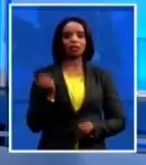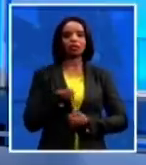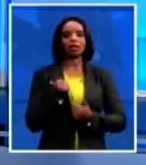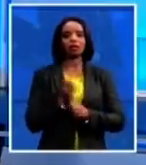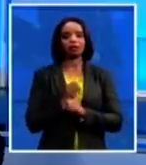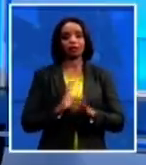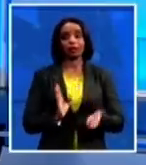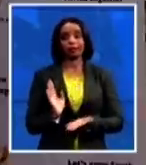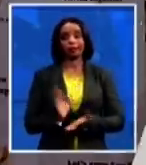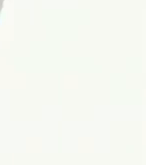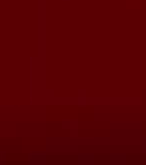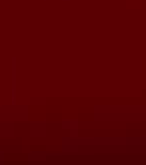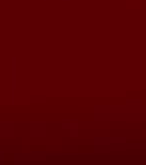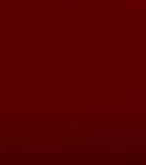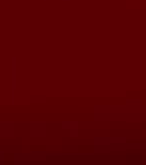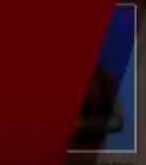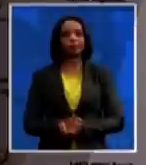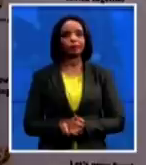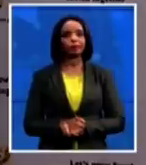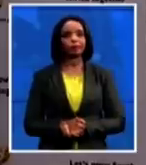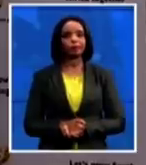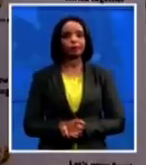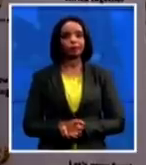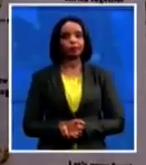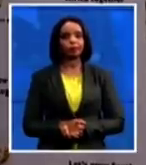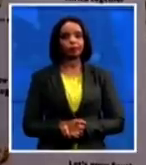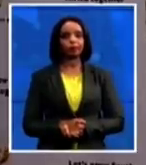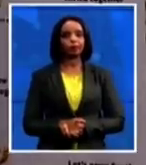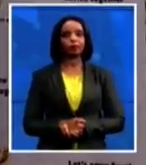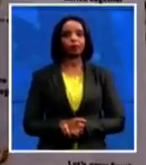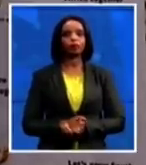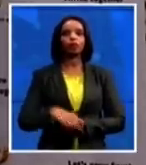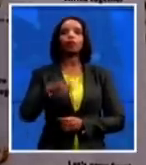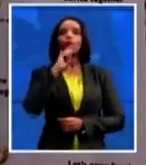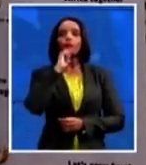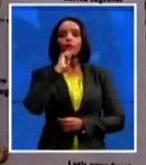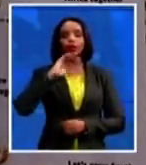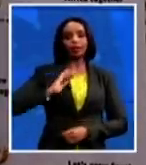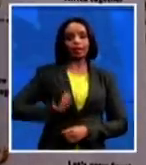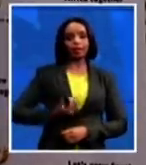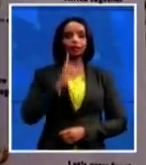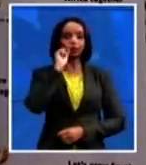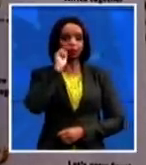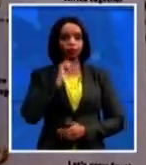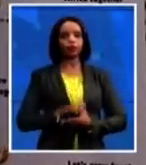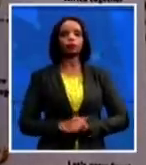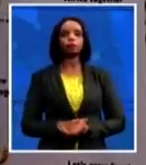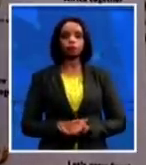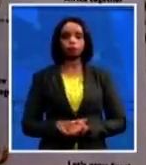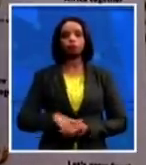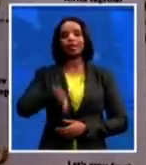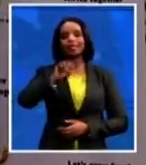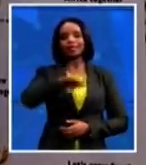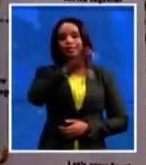Let me say good morning, ladies and gentlemen, South African media, and thank you for your attendance